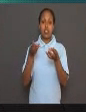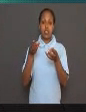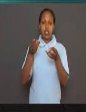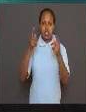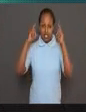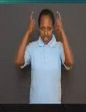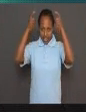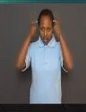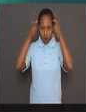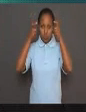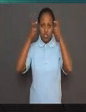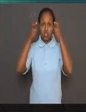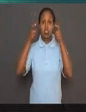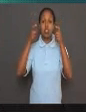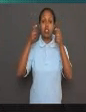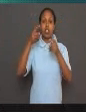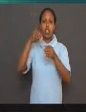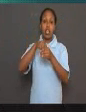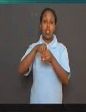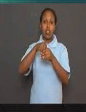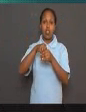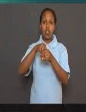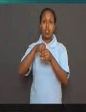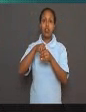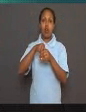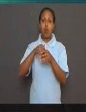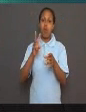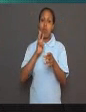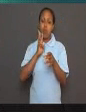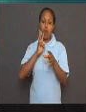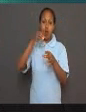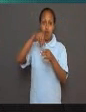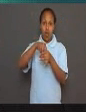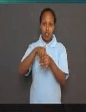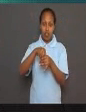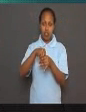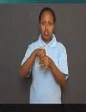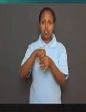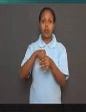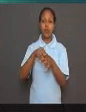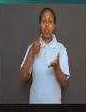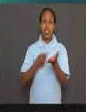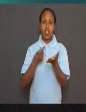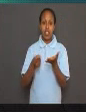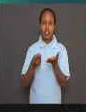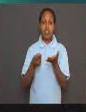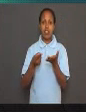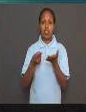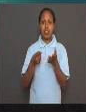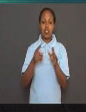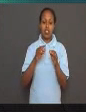crown in a bowl of water, it